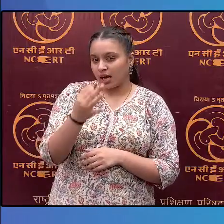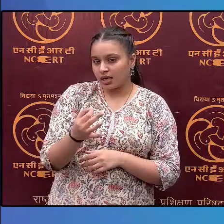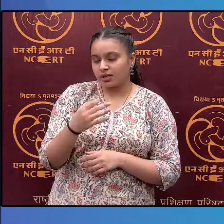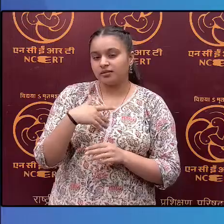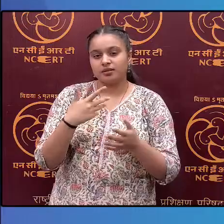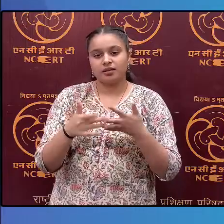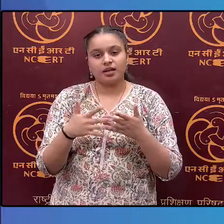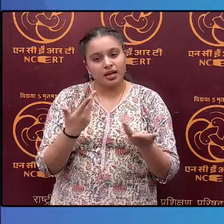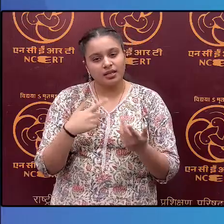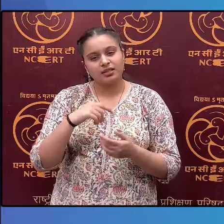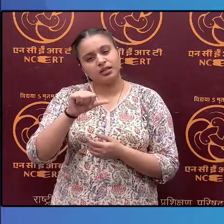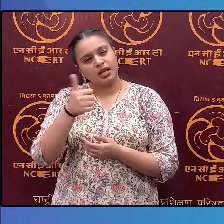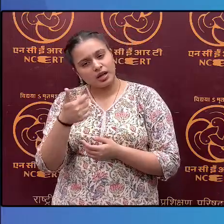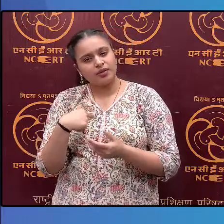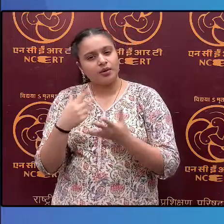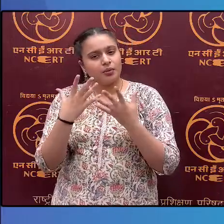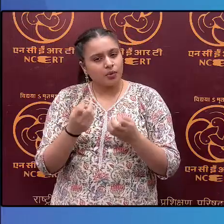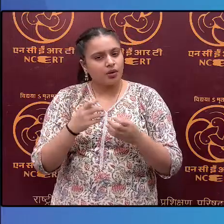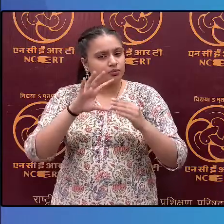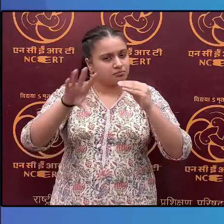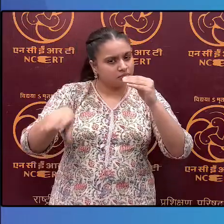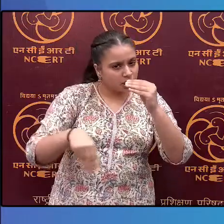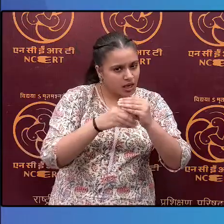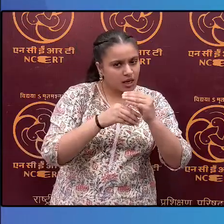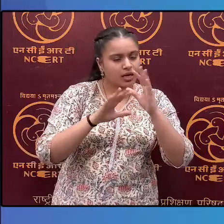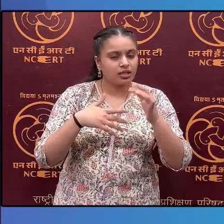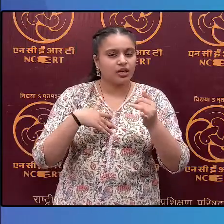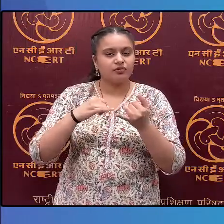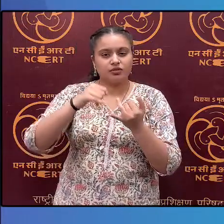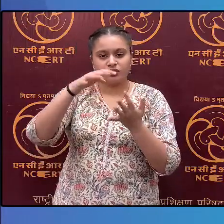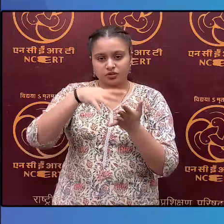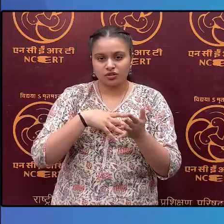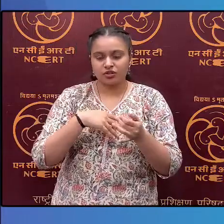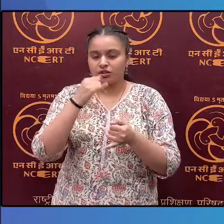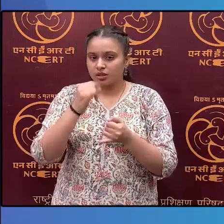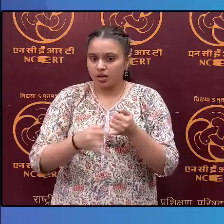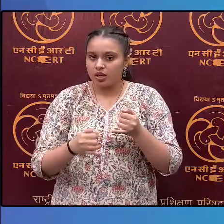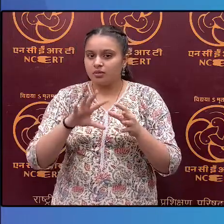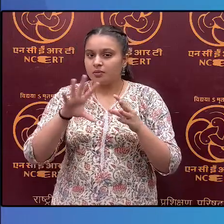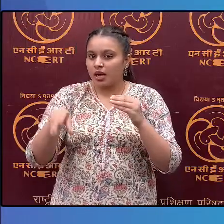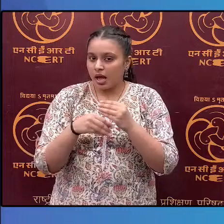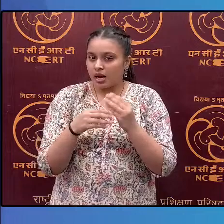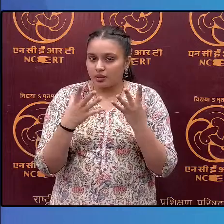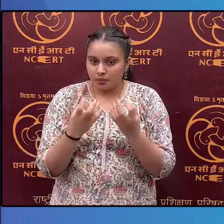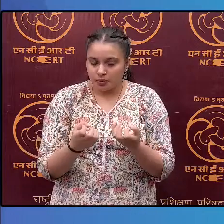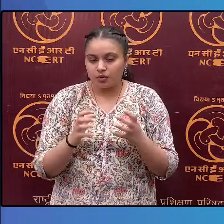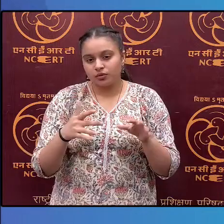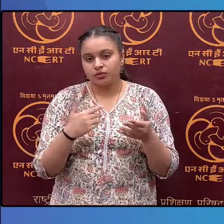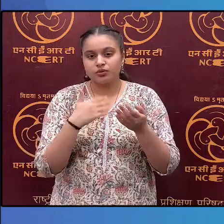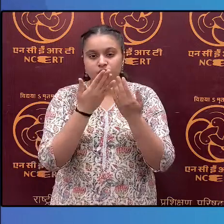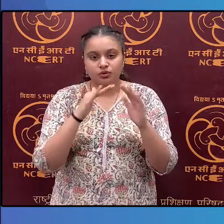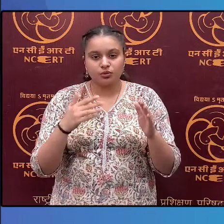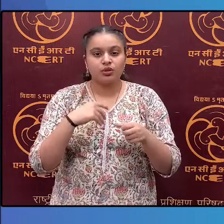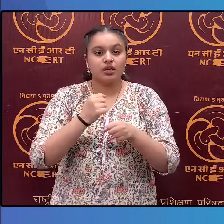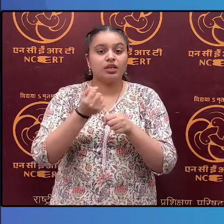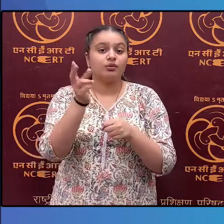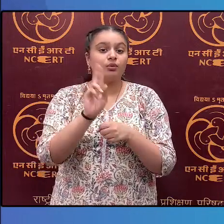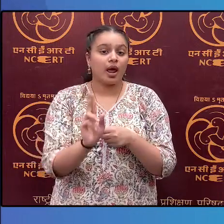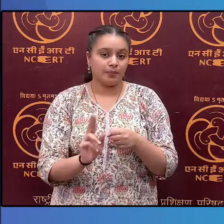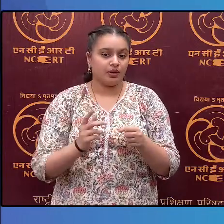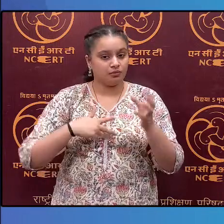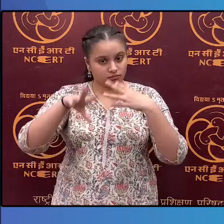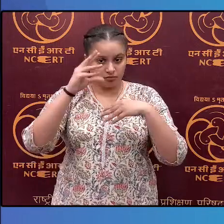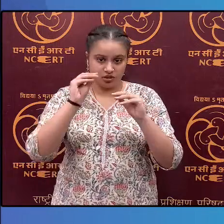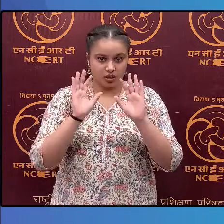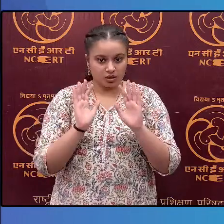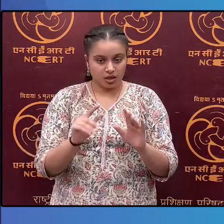or any other thing that you want to add at the end of the session, like our learners learn a lot about grammar as well, right?